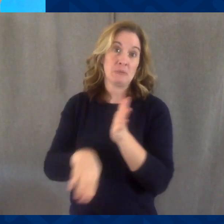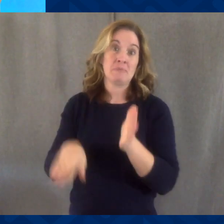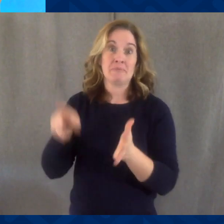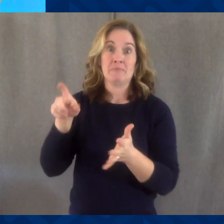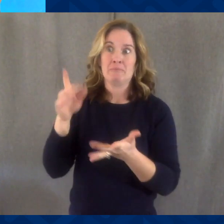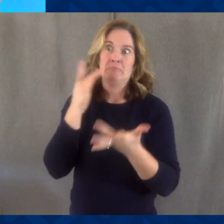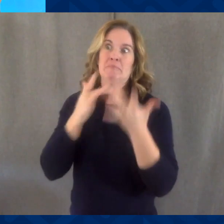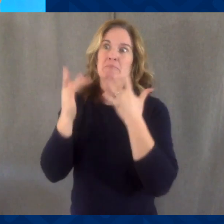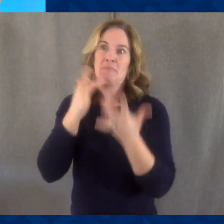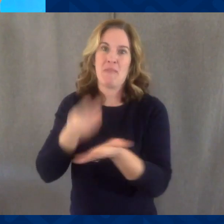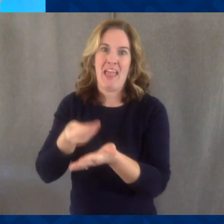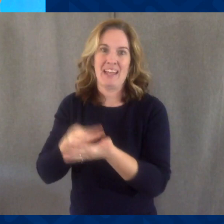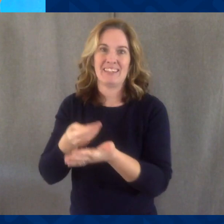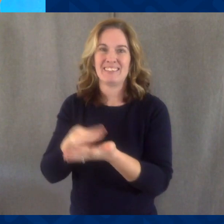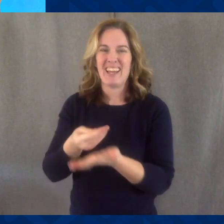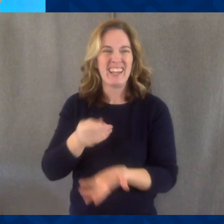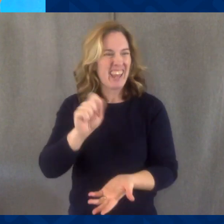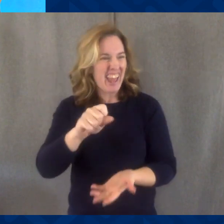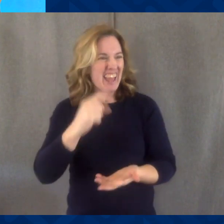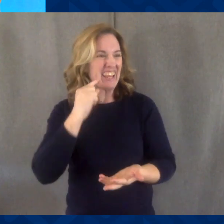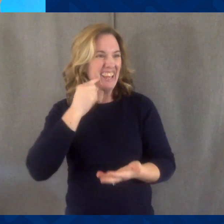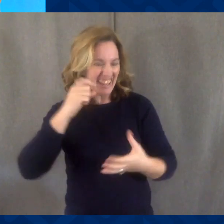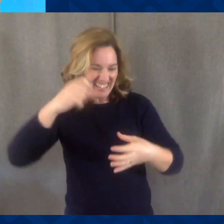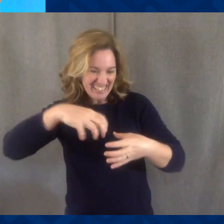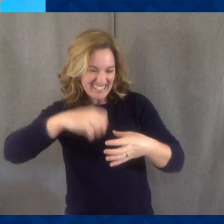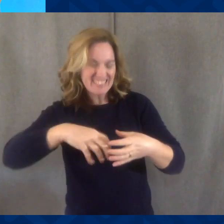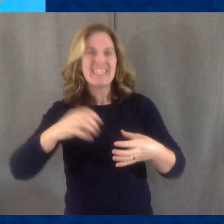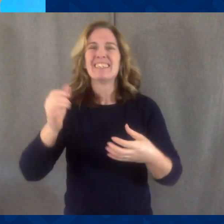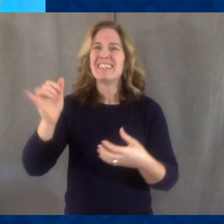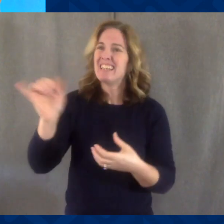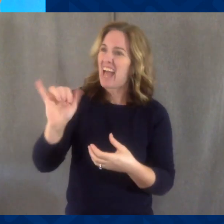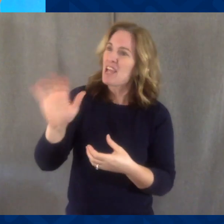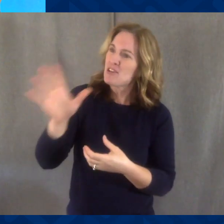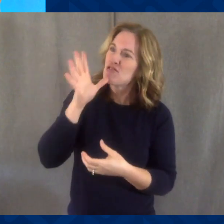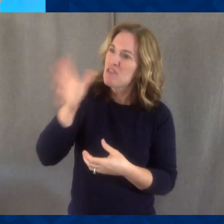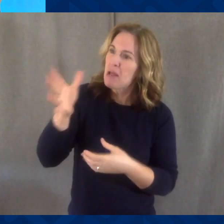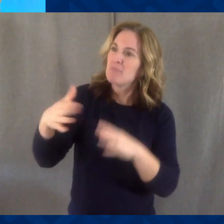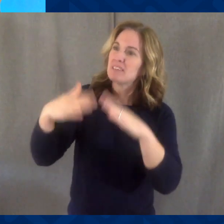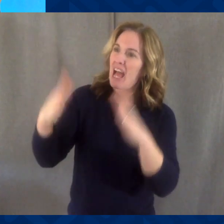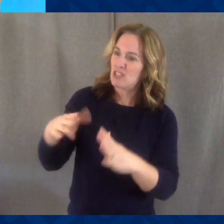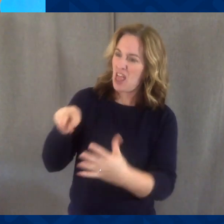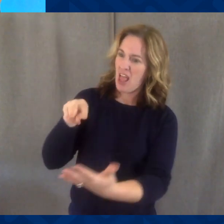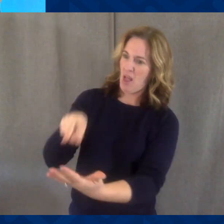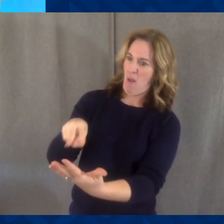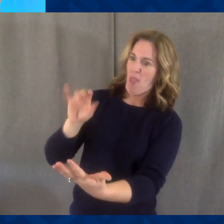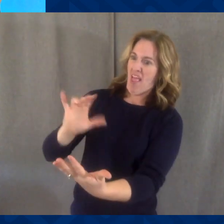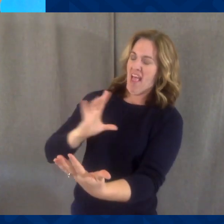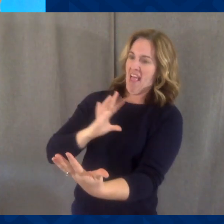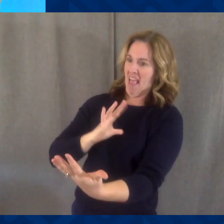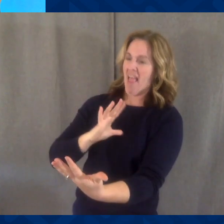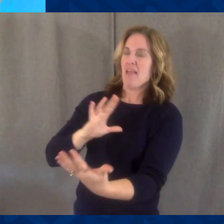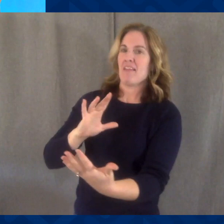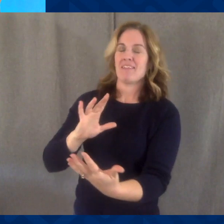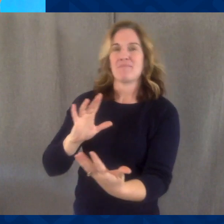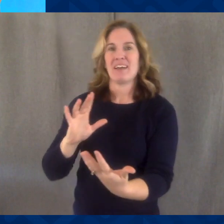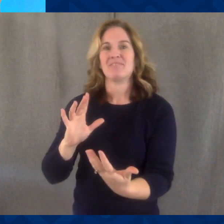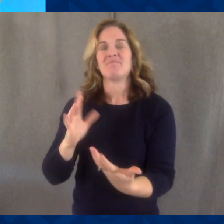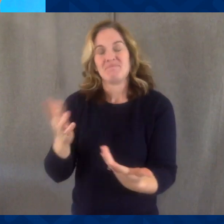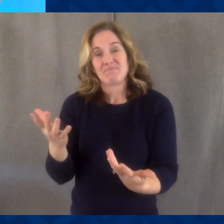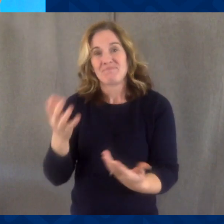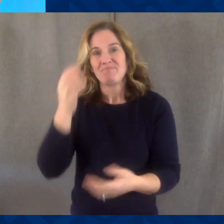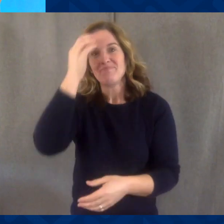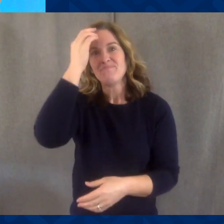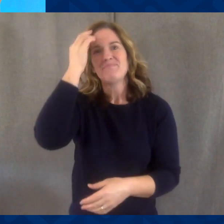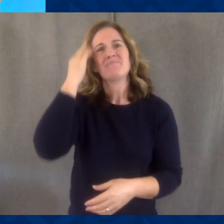basket. Put candy in it. So yeah, it's not, yeah. You know, it's like. Like at your grandma's house, you'd be like, that's super legit. That's it. Mm-hmm. Wow.